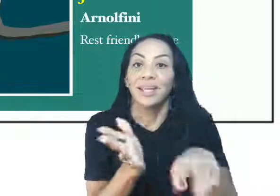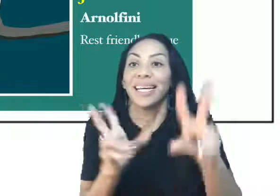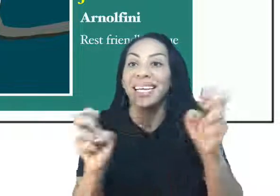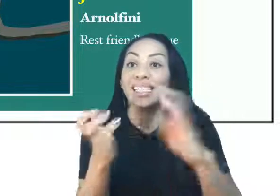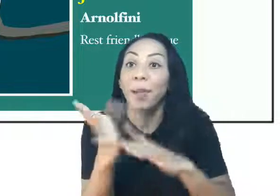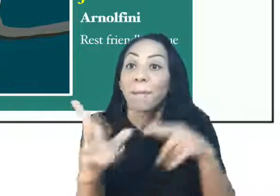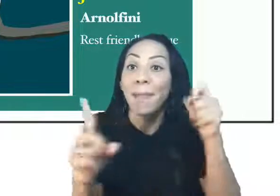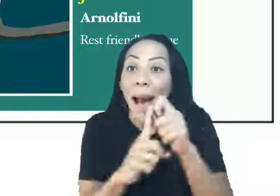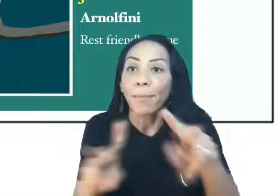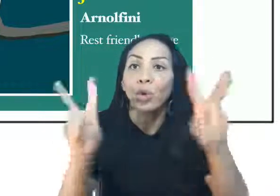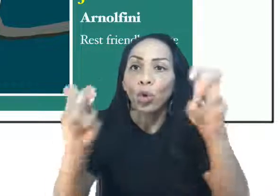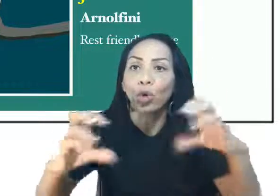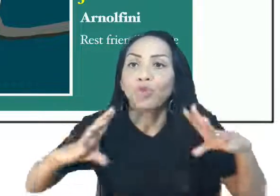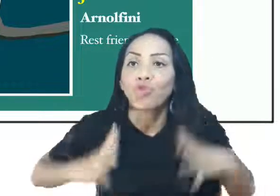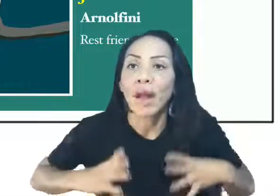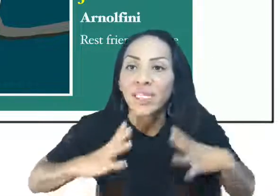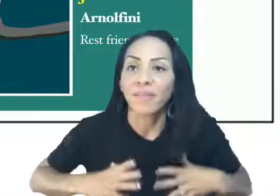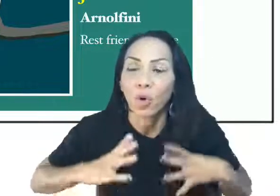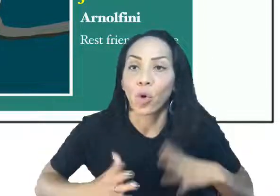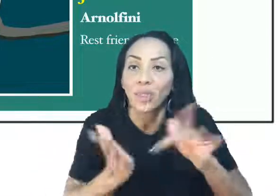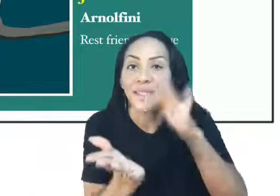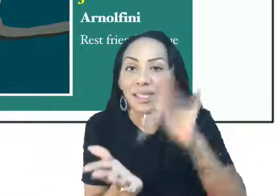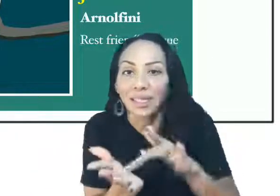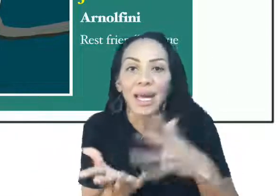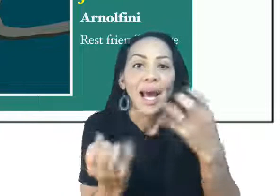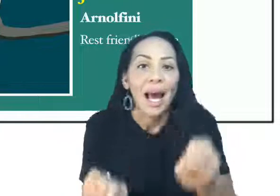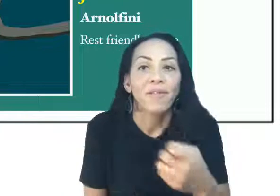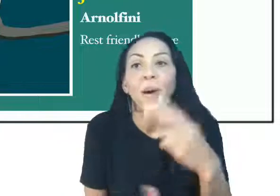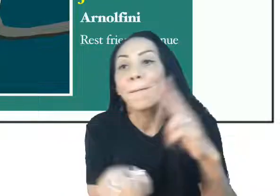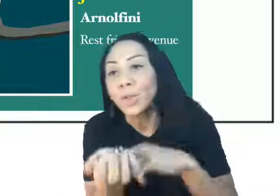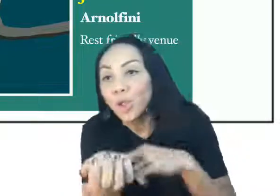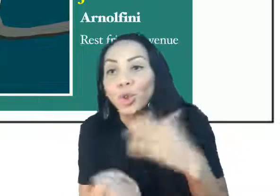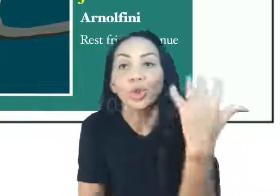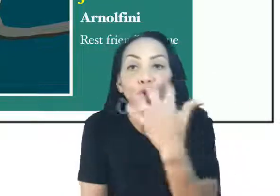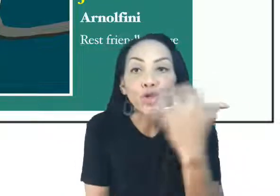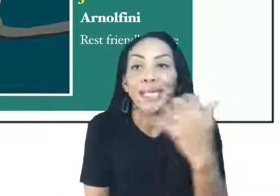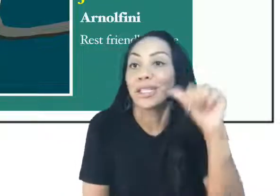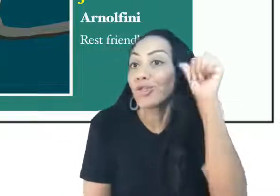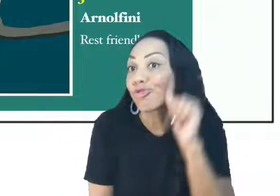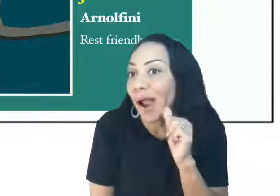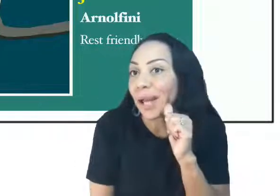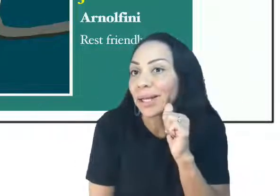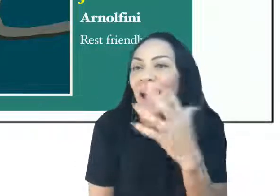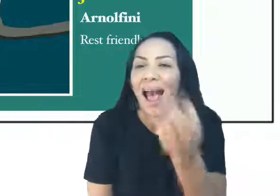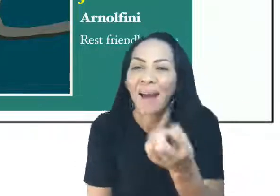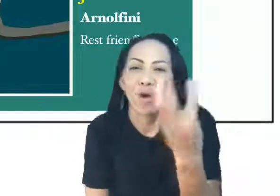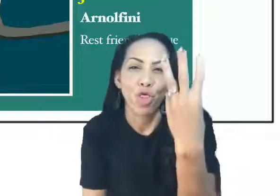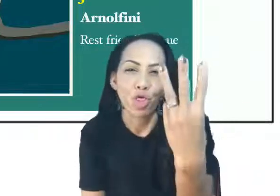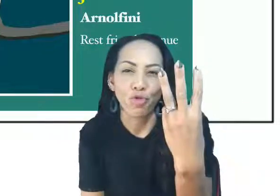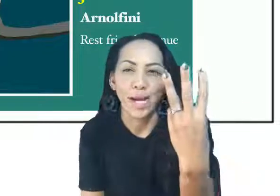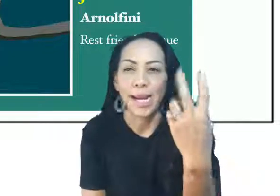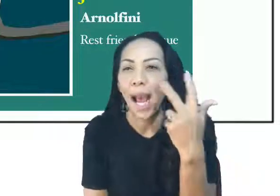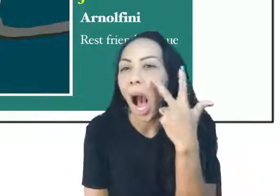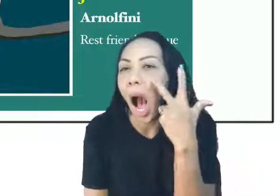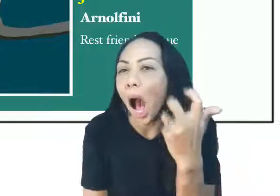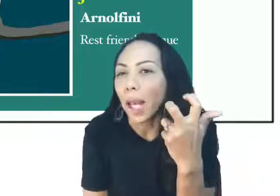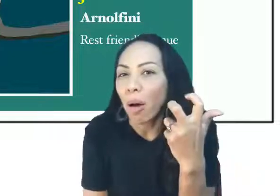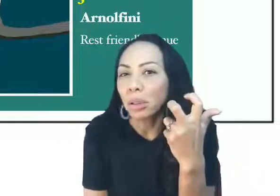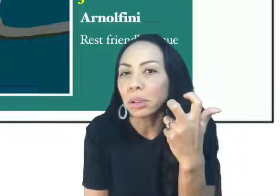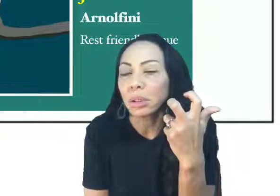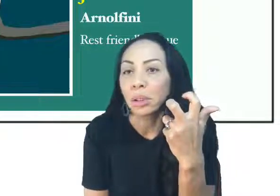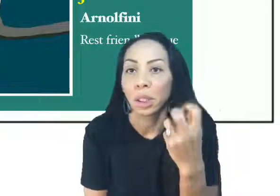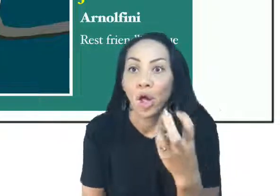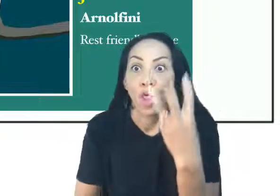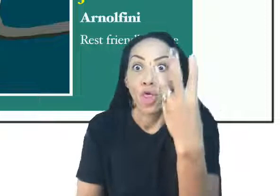It's in kind of blues and greens and greys, and there are 3 icons with the 3 main venues that we've